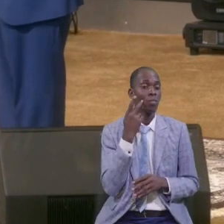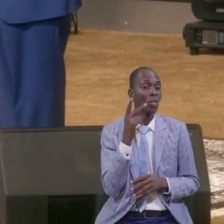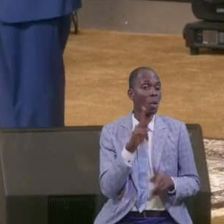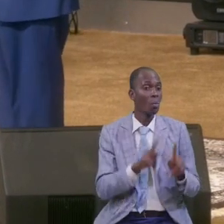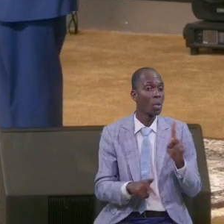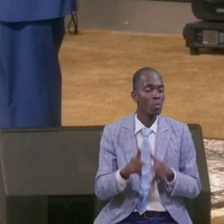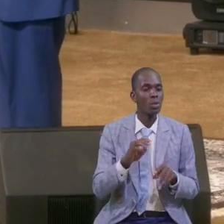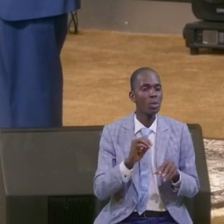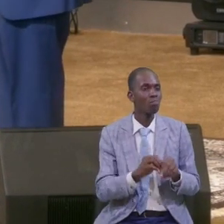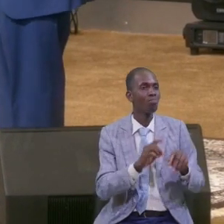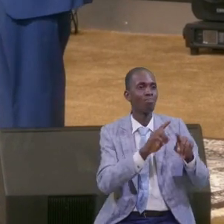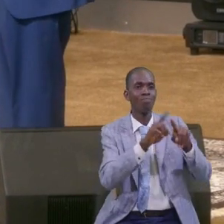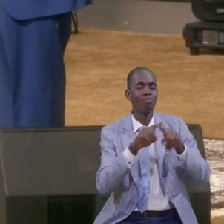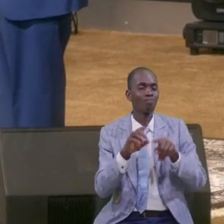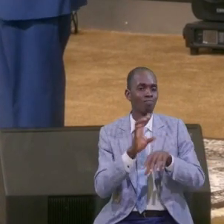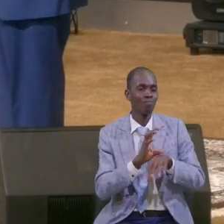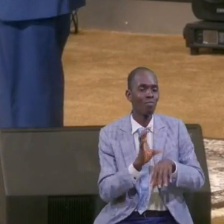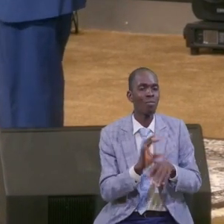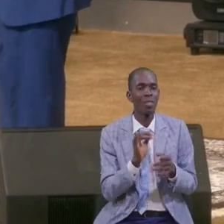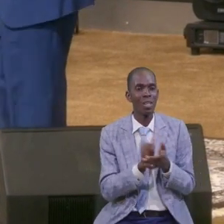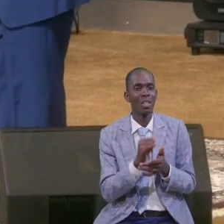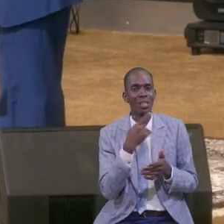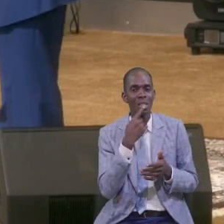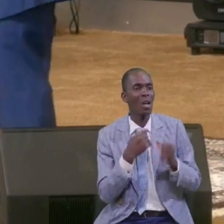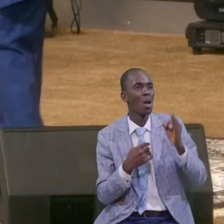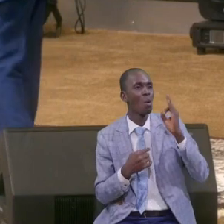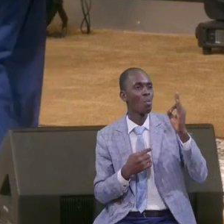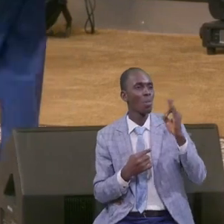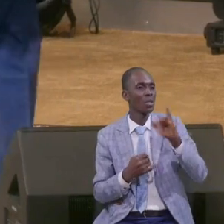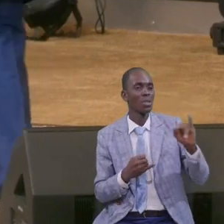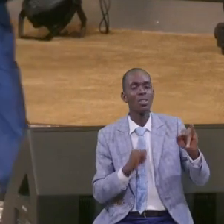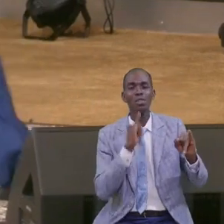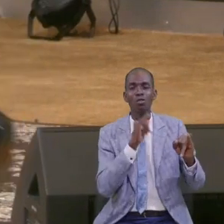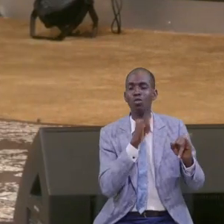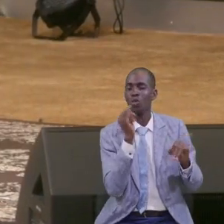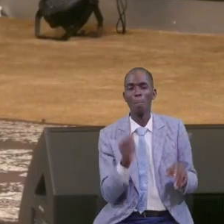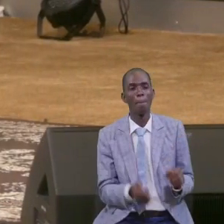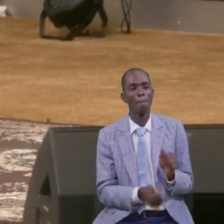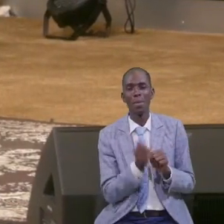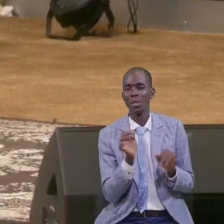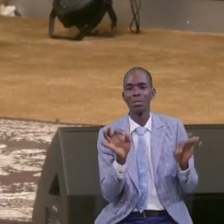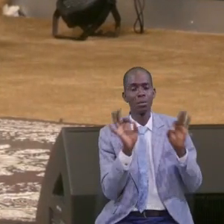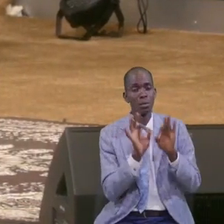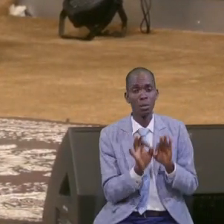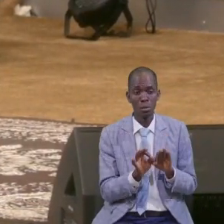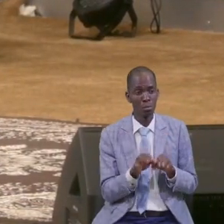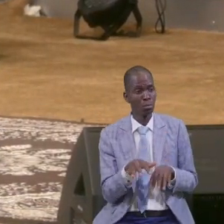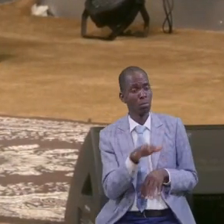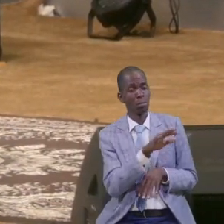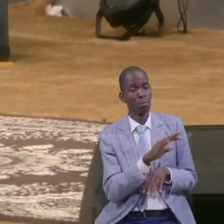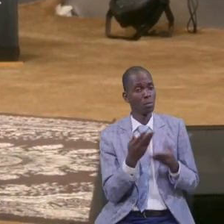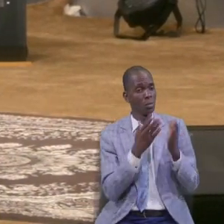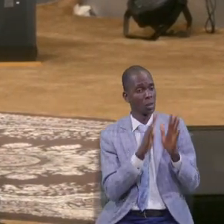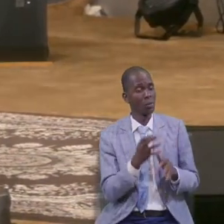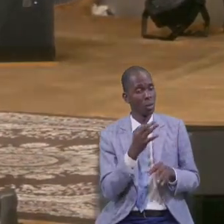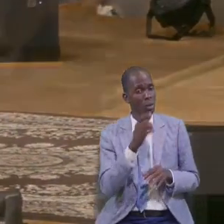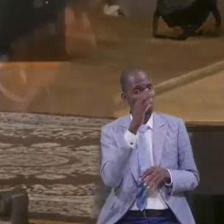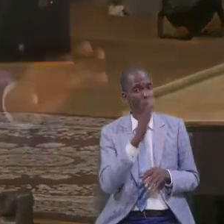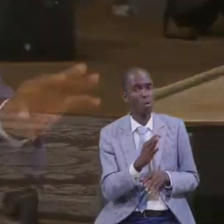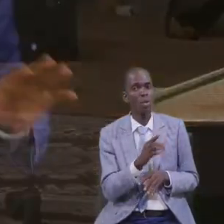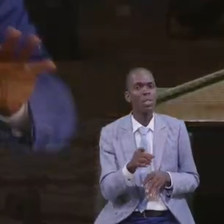so-called churches that say that, you know, preaching is not necessary. Are those servants of God? They believe that